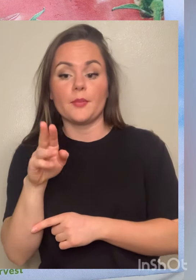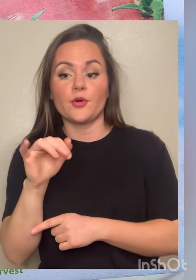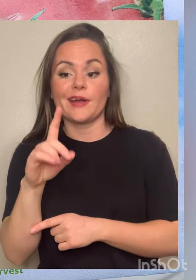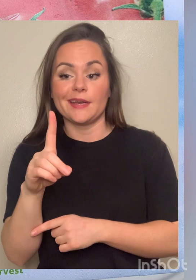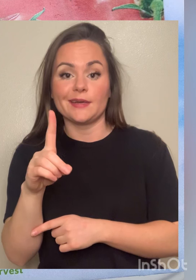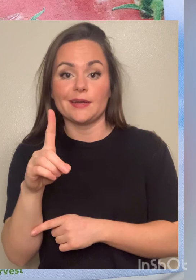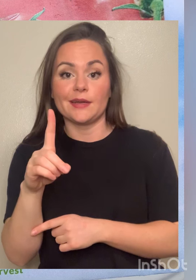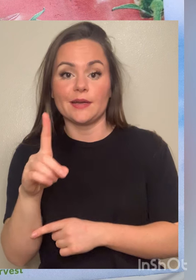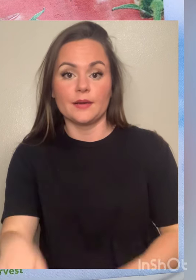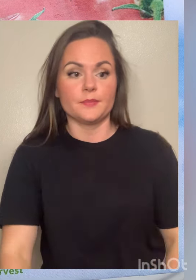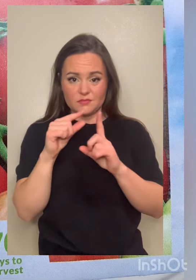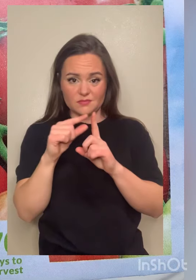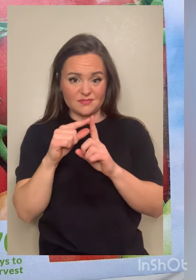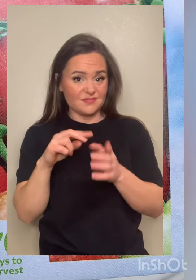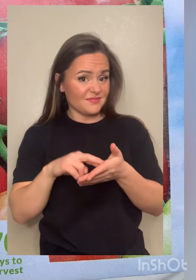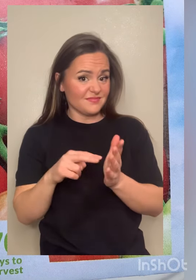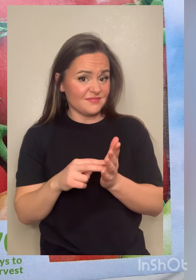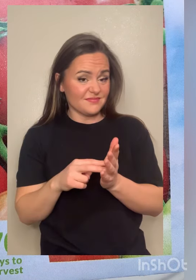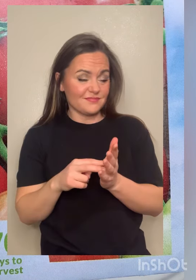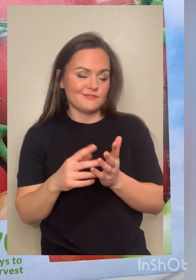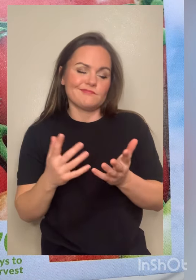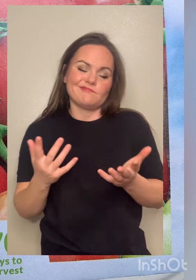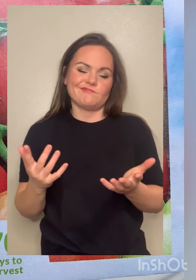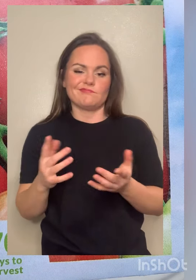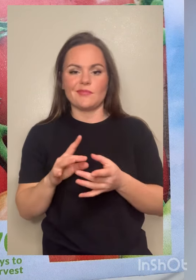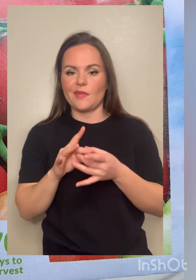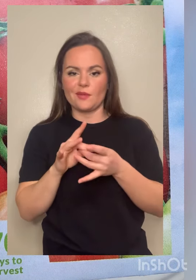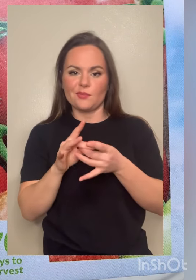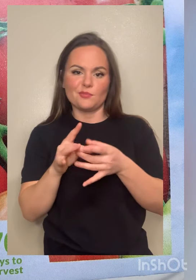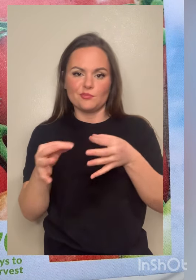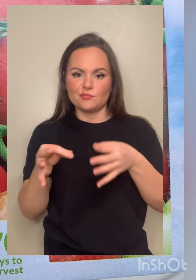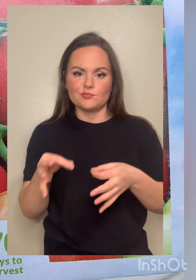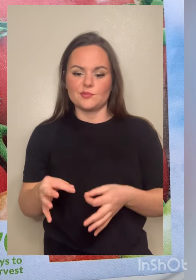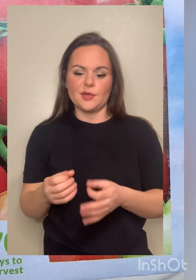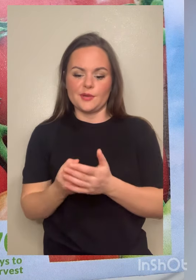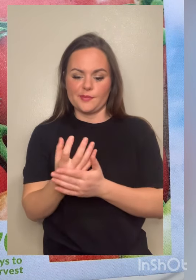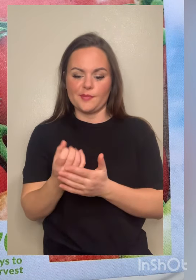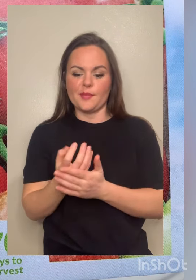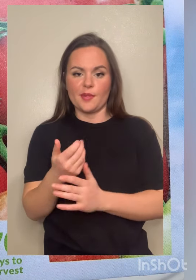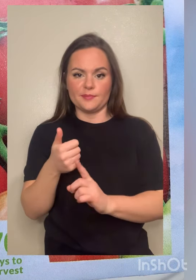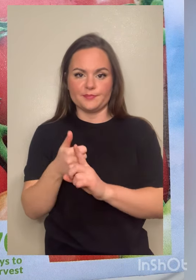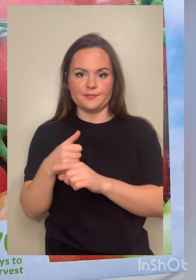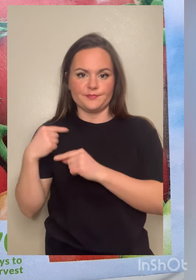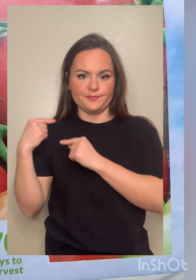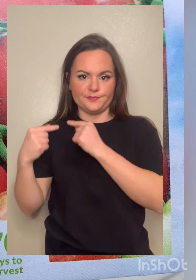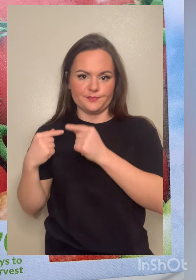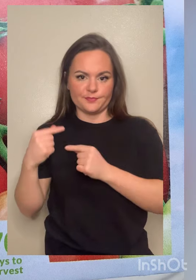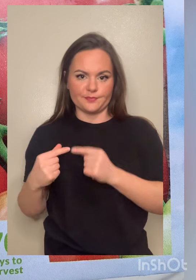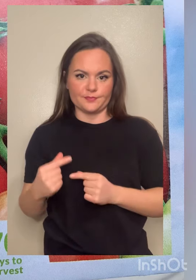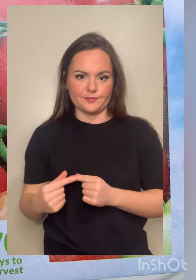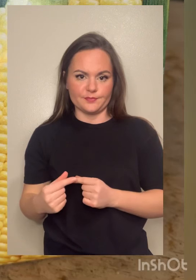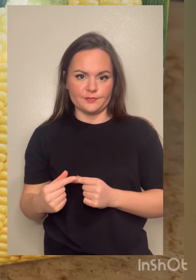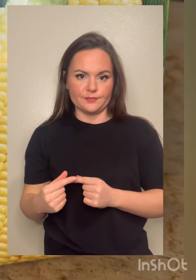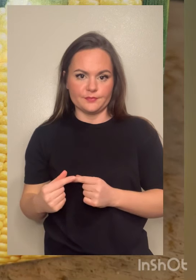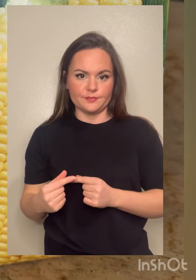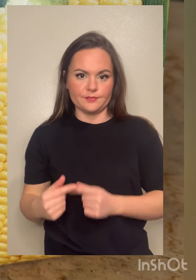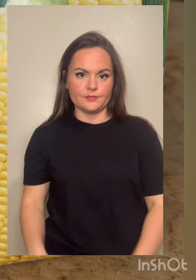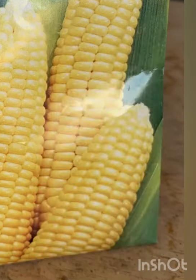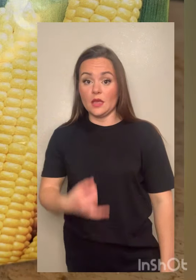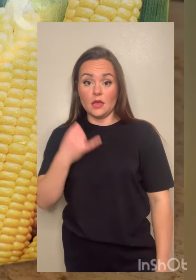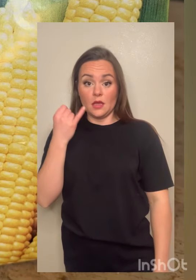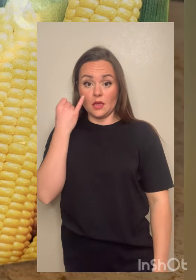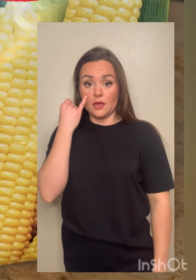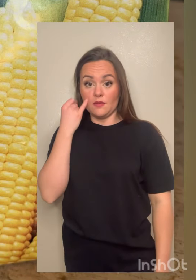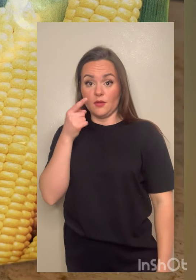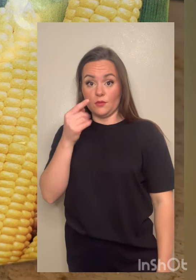words just relate to the plant's genetics. If you're dead set on finding a very specific type of tomato, you might need to pay